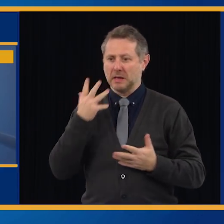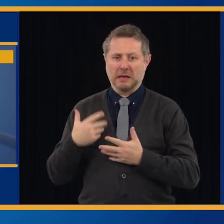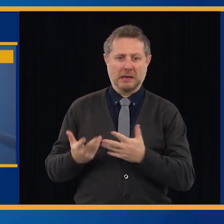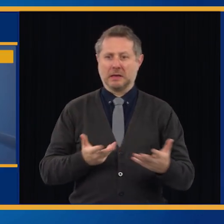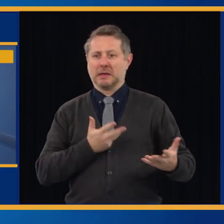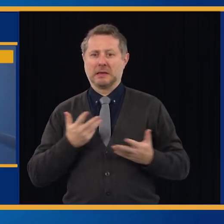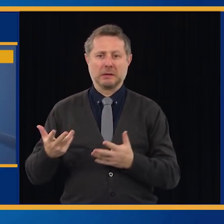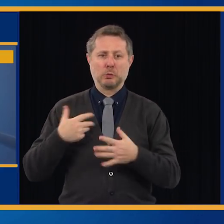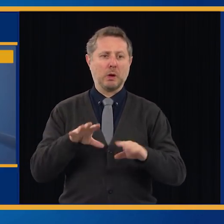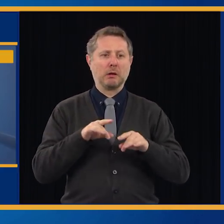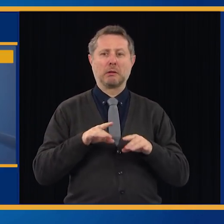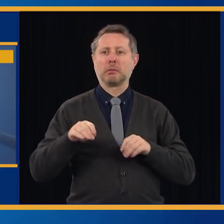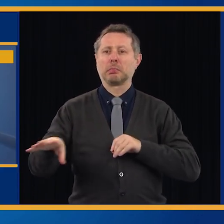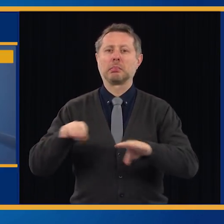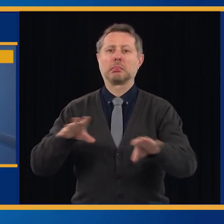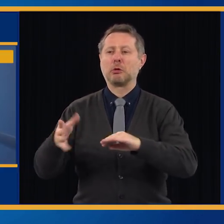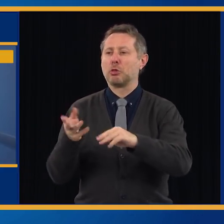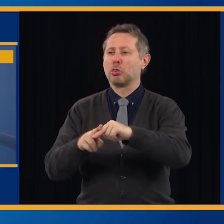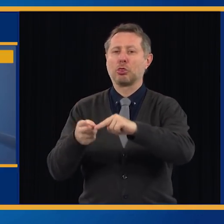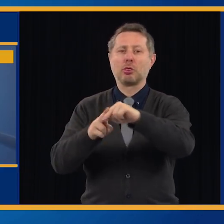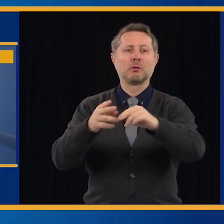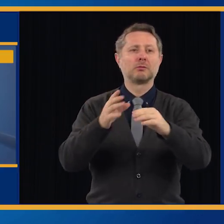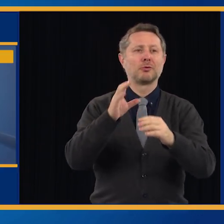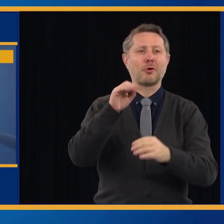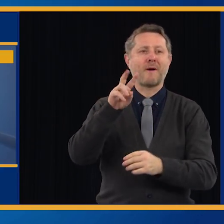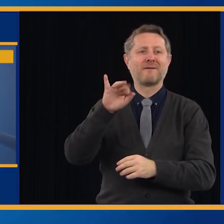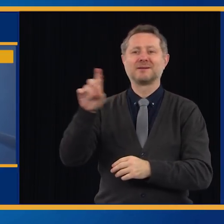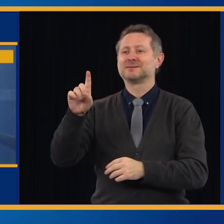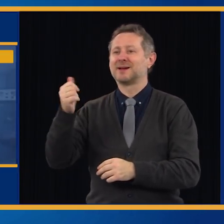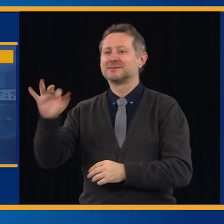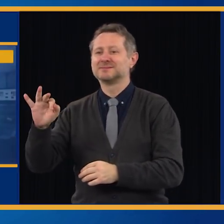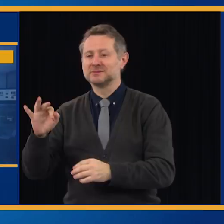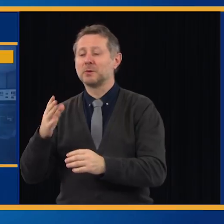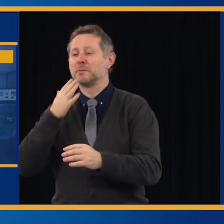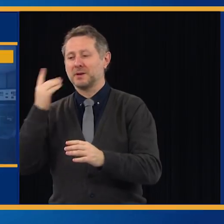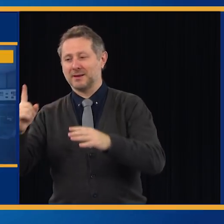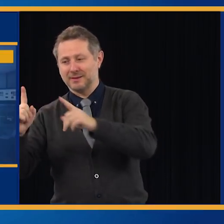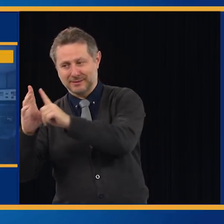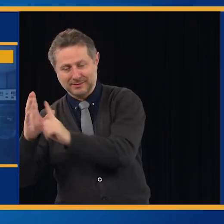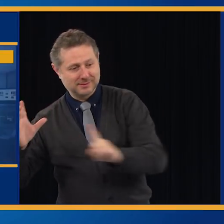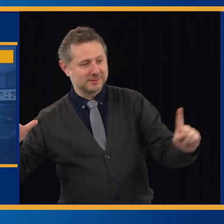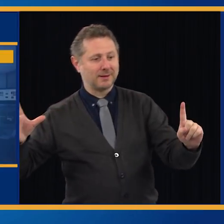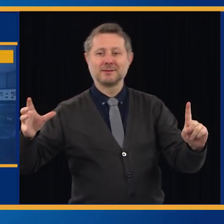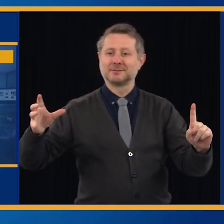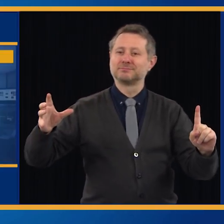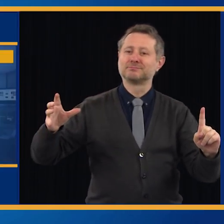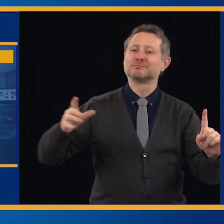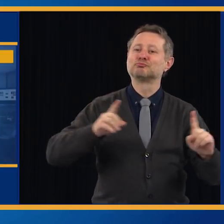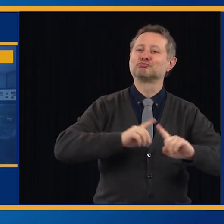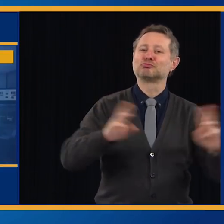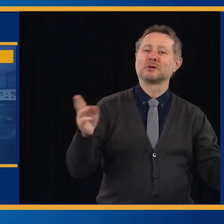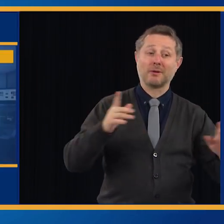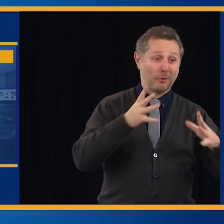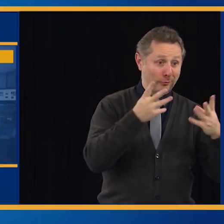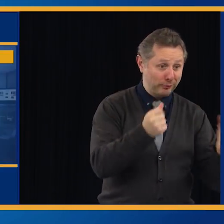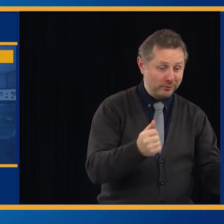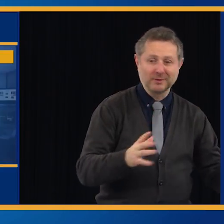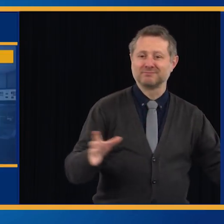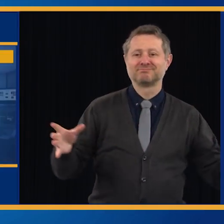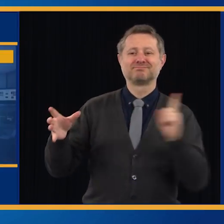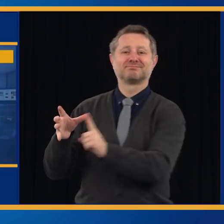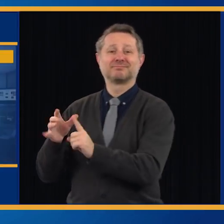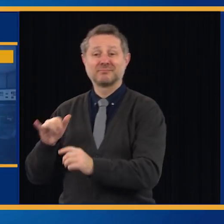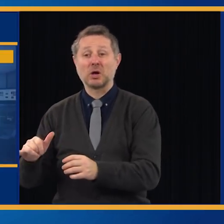point. So isolation facilities available for those people. And then the regional control